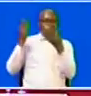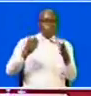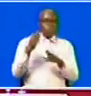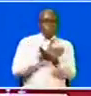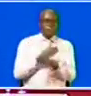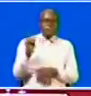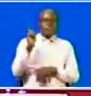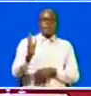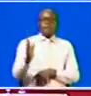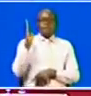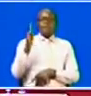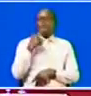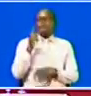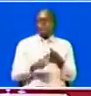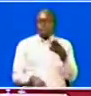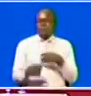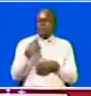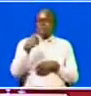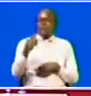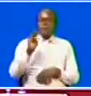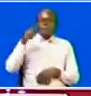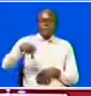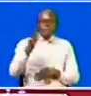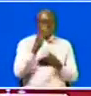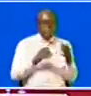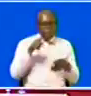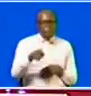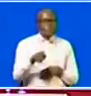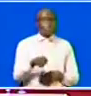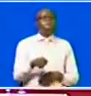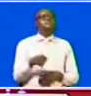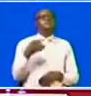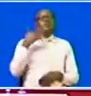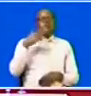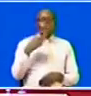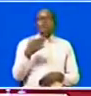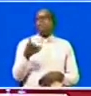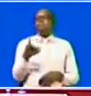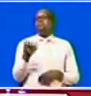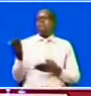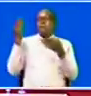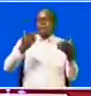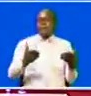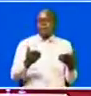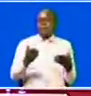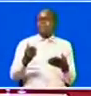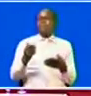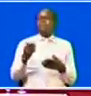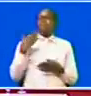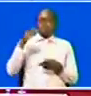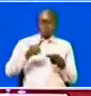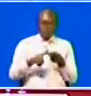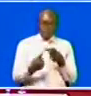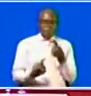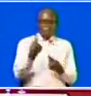Interior CS Fred Matiang'i told lawmakers that some of the illicit and contraband goods imported into the country, including sugar and